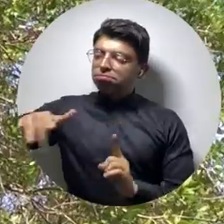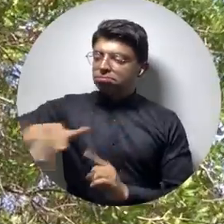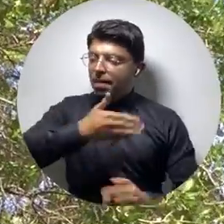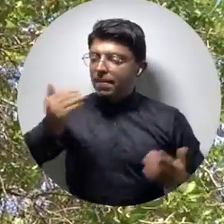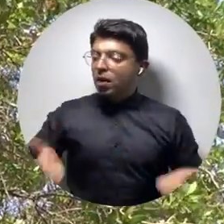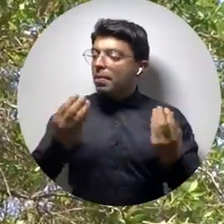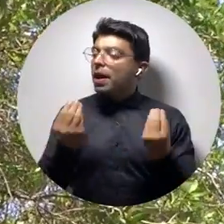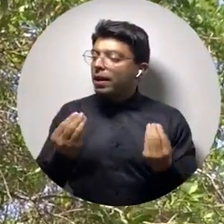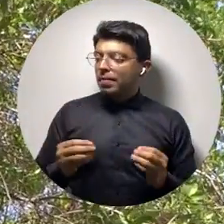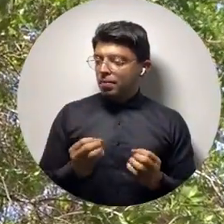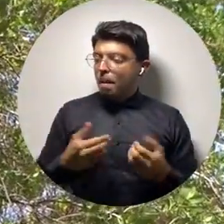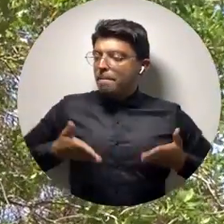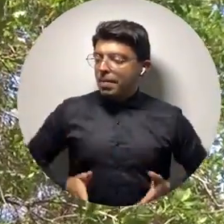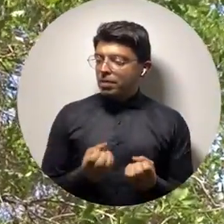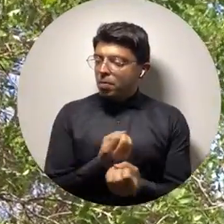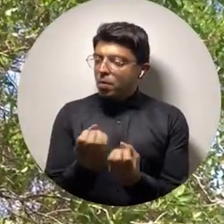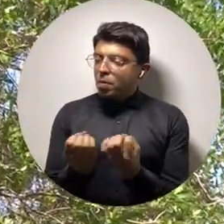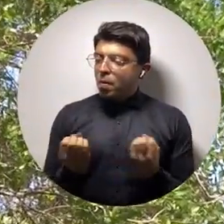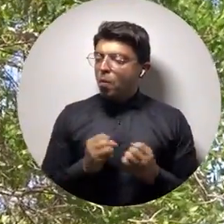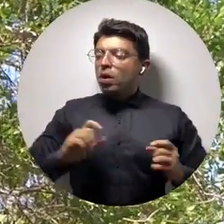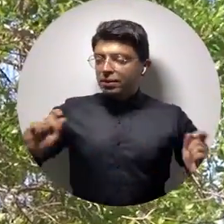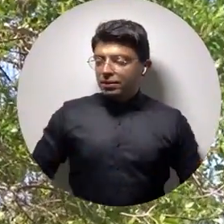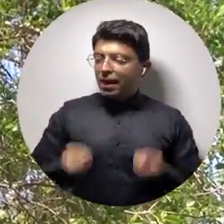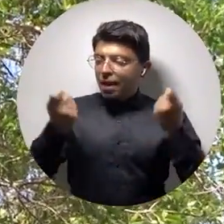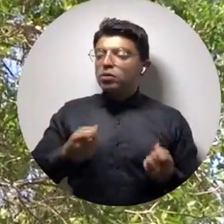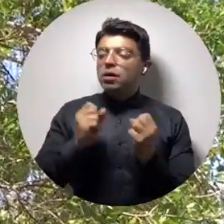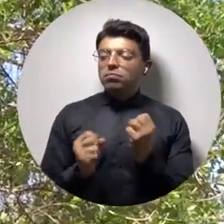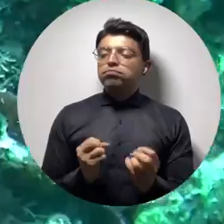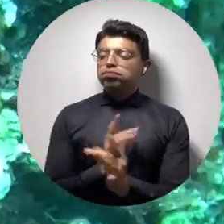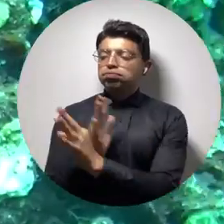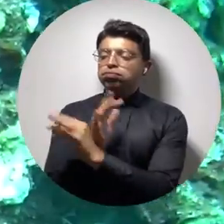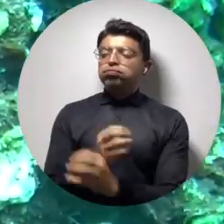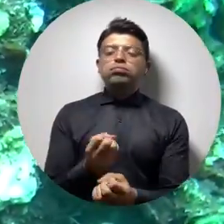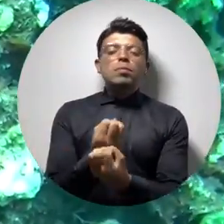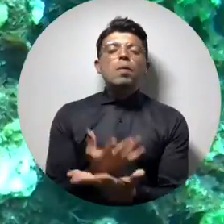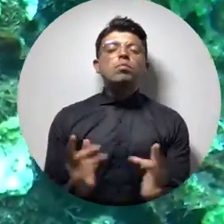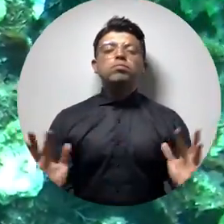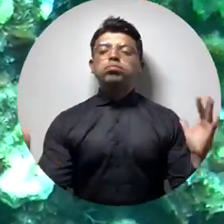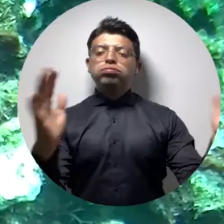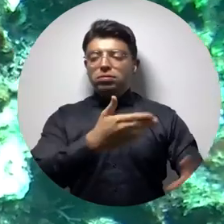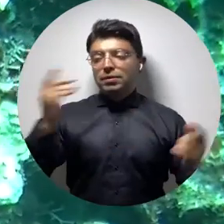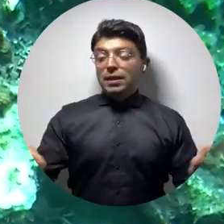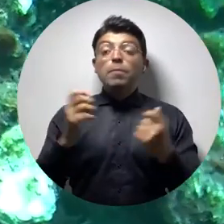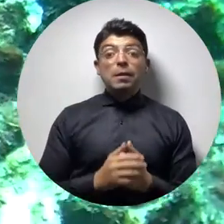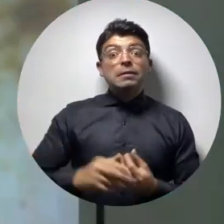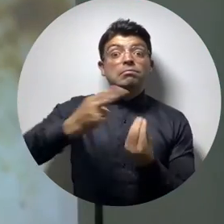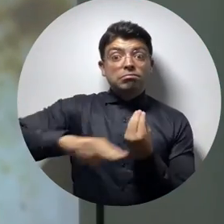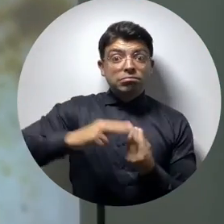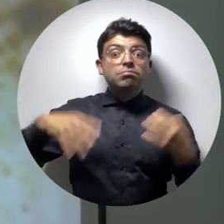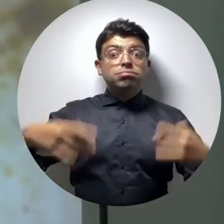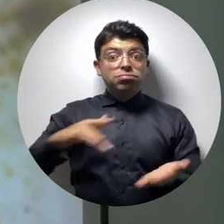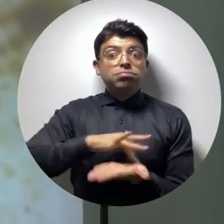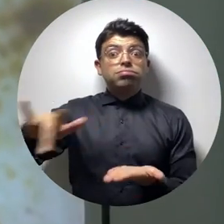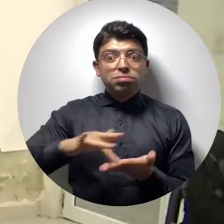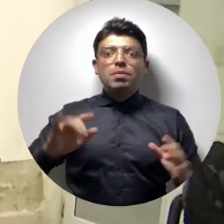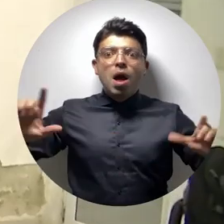the environment to enable the baby corals to survive better on the reef. La amenaza que enfrentan las especies en la reducción de sus